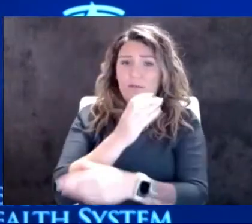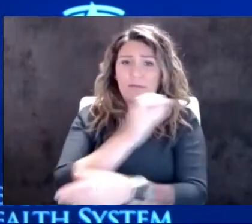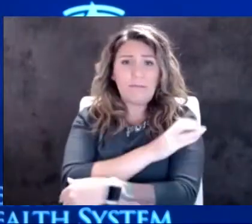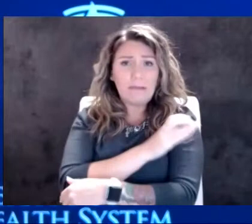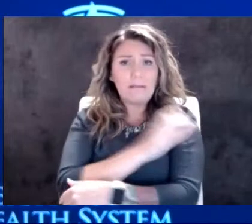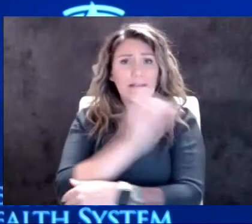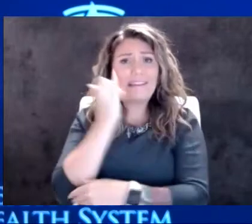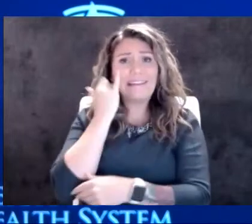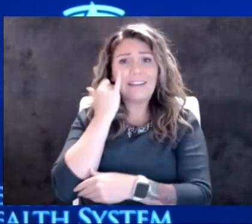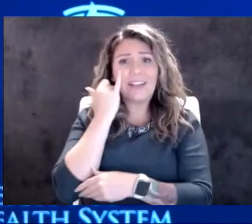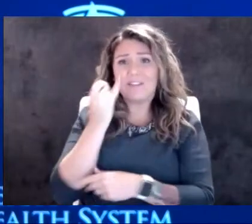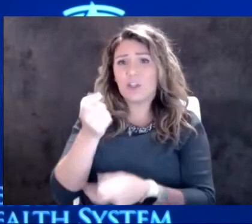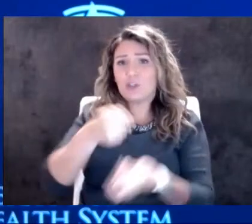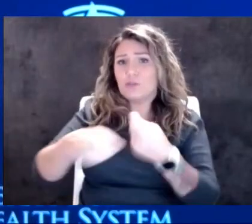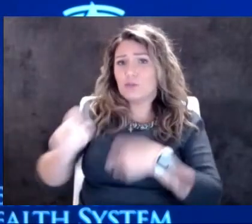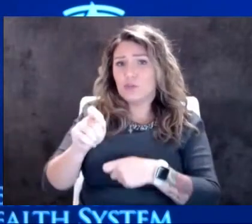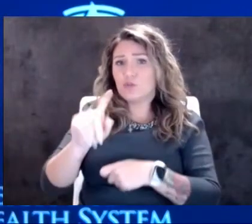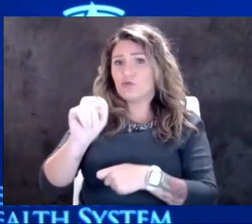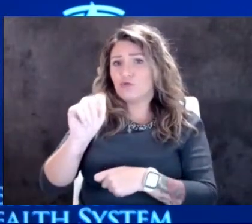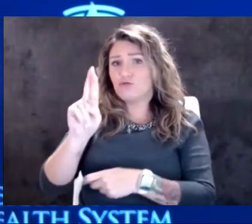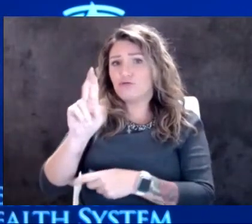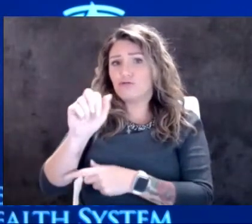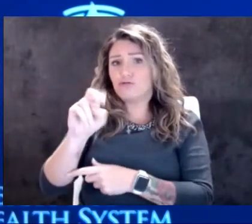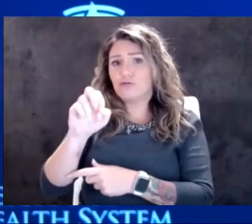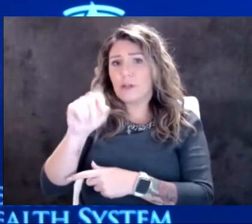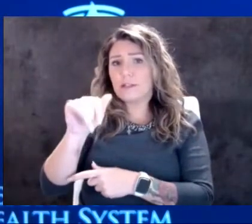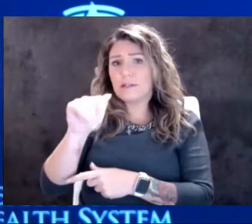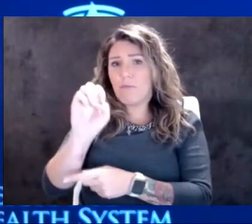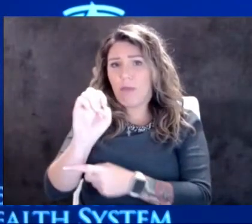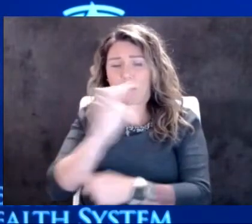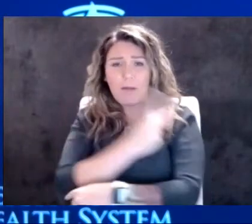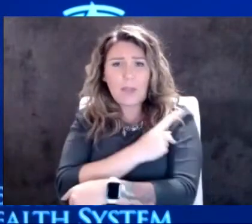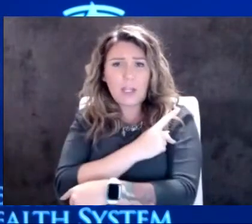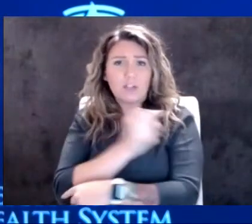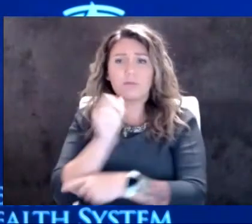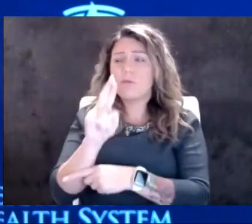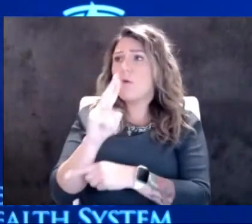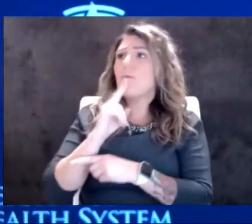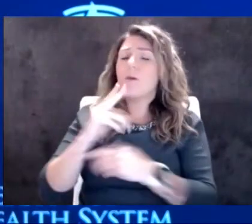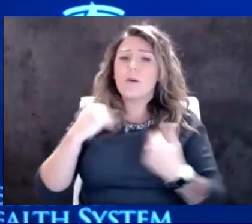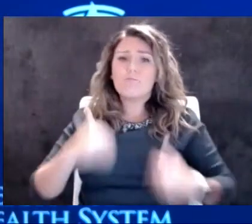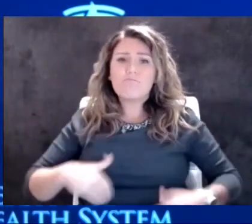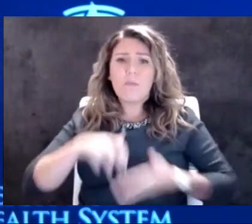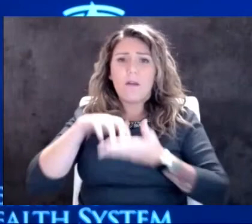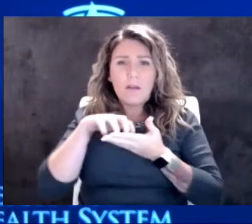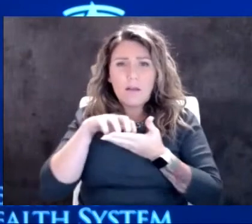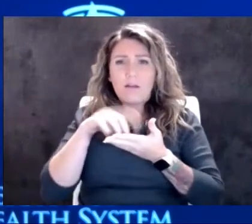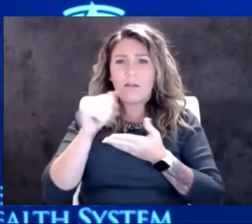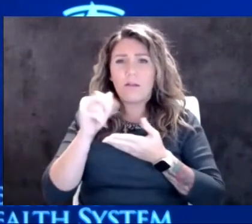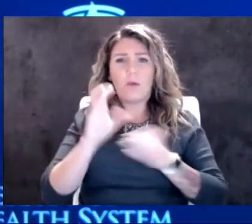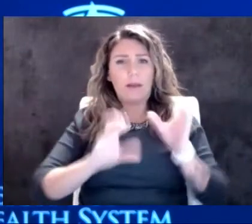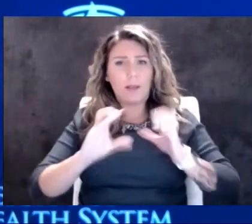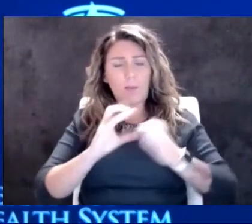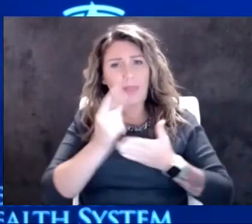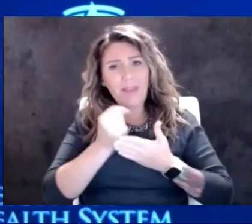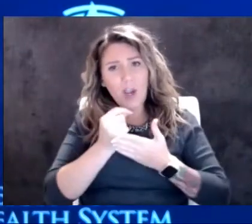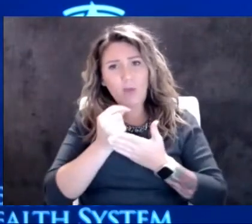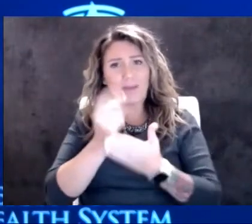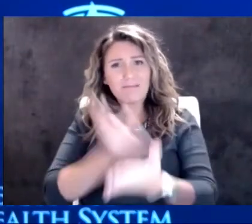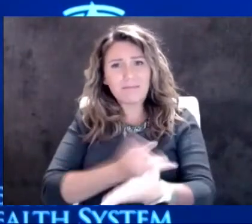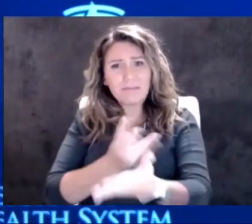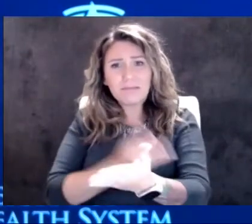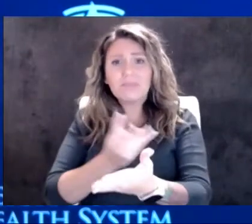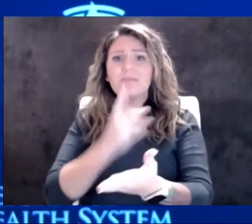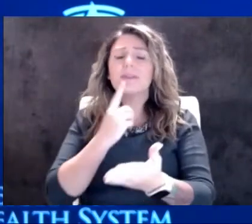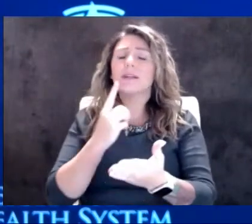patient or if you're on somebody who's really immunocompromised, like with chemotherapy or on a lot of drugs to suppress your immune system, we know that